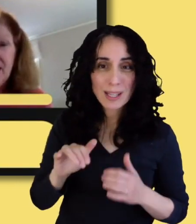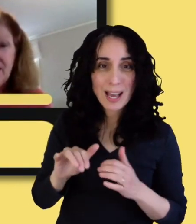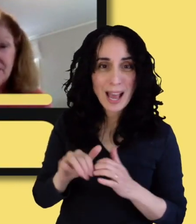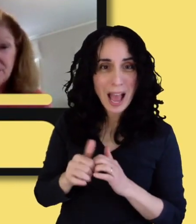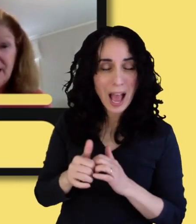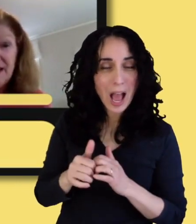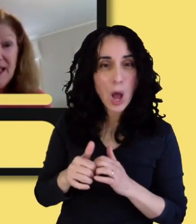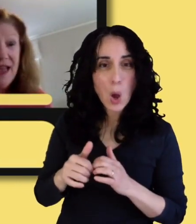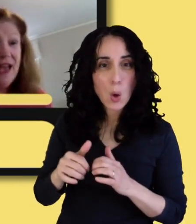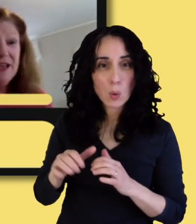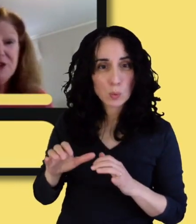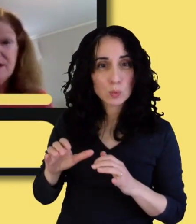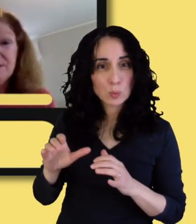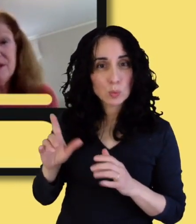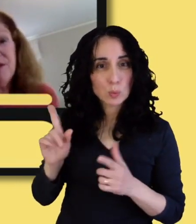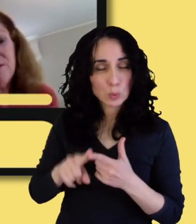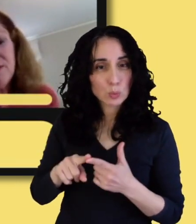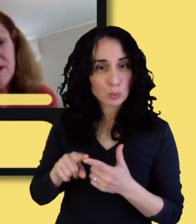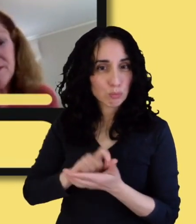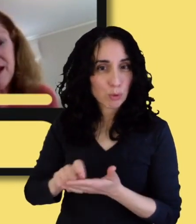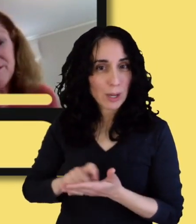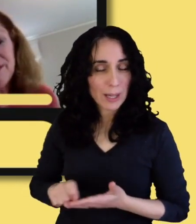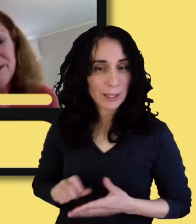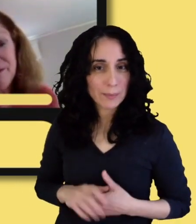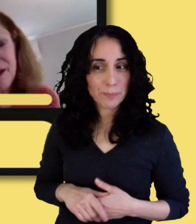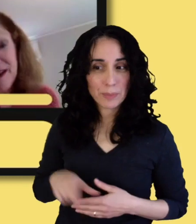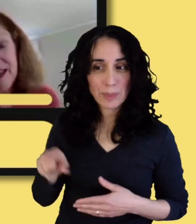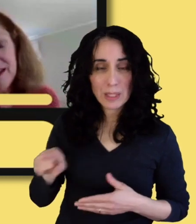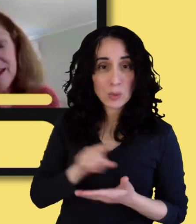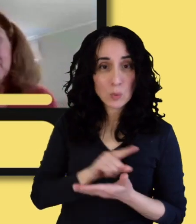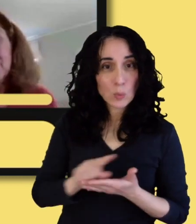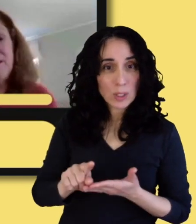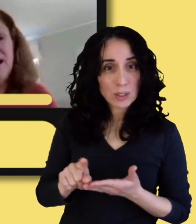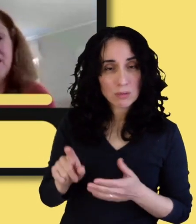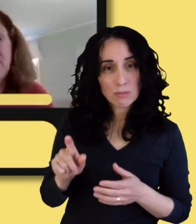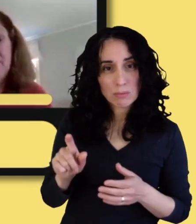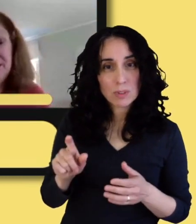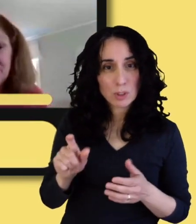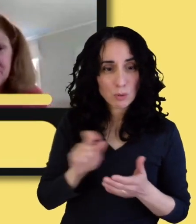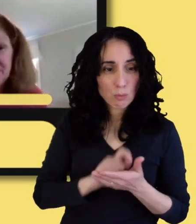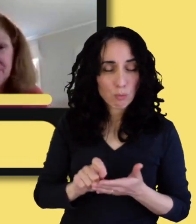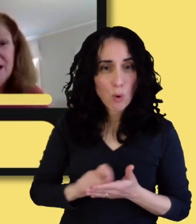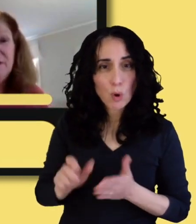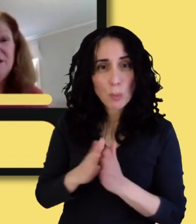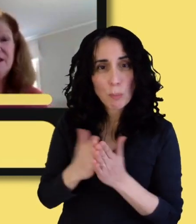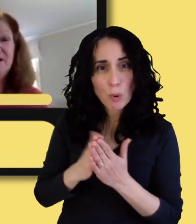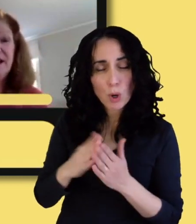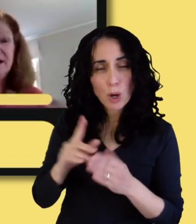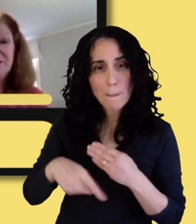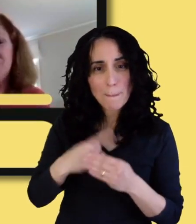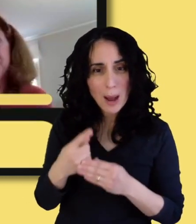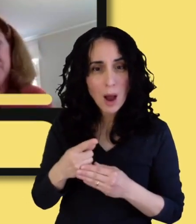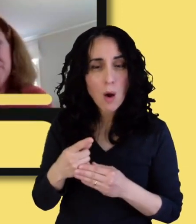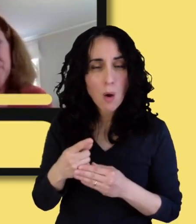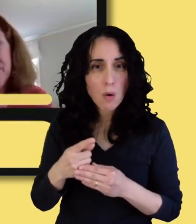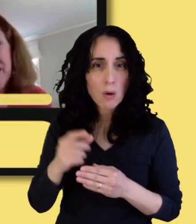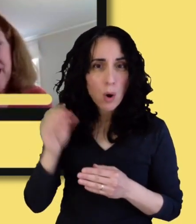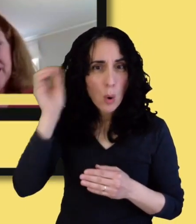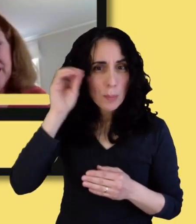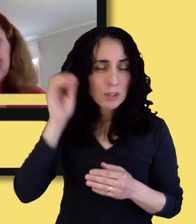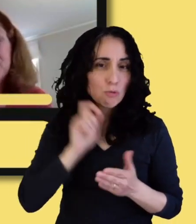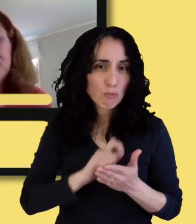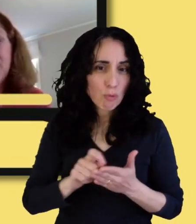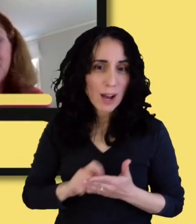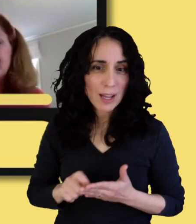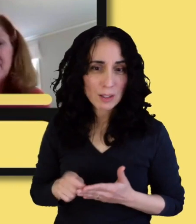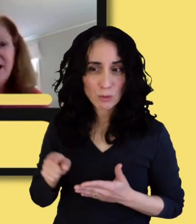her this week, and she had written a whole book on opinion writing and had done a petition, which is our next genre that we're working